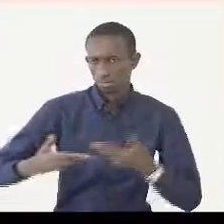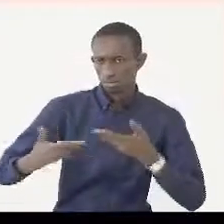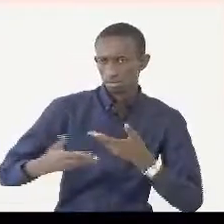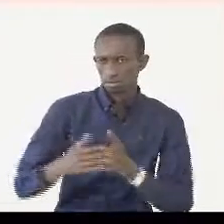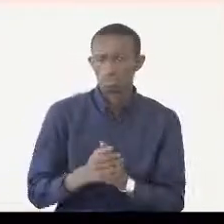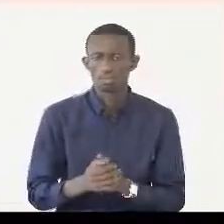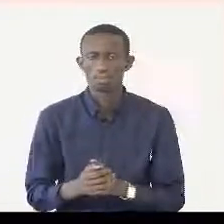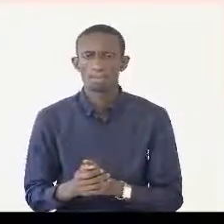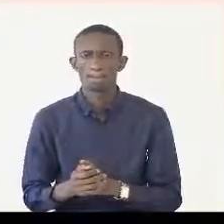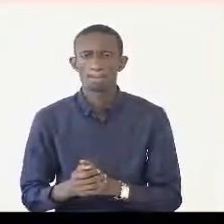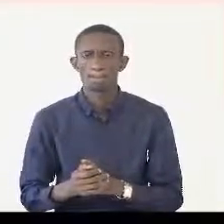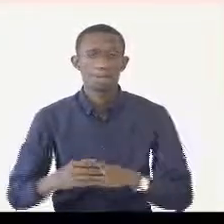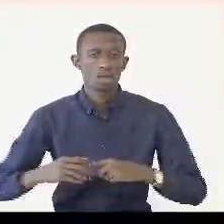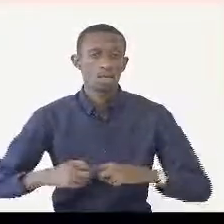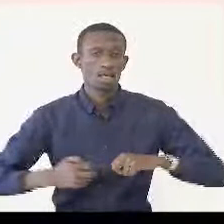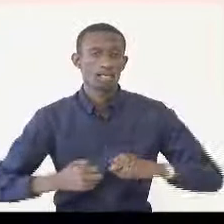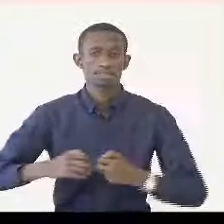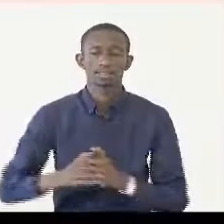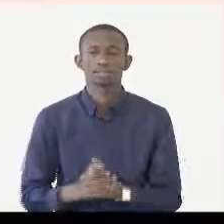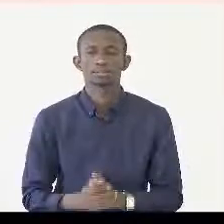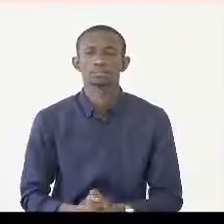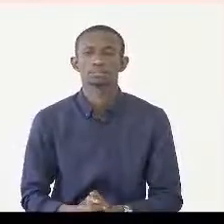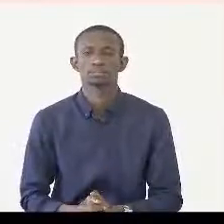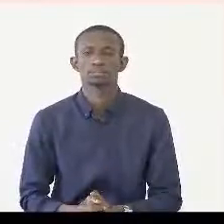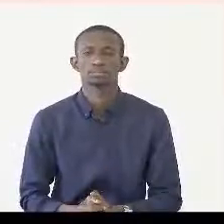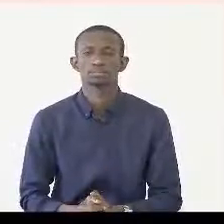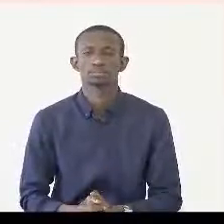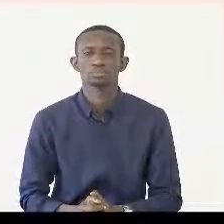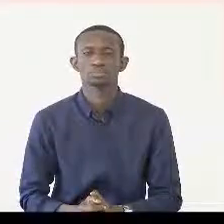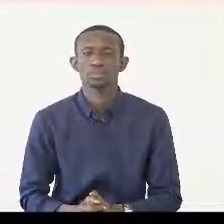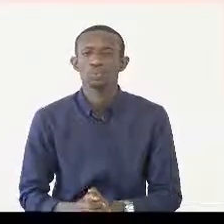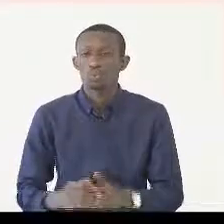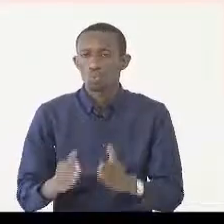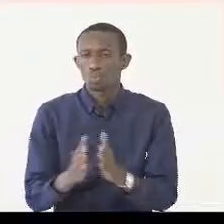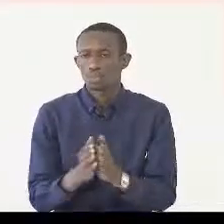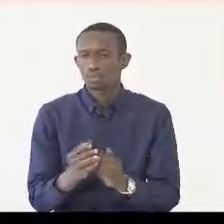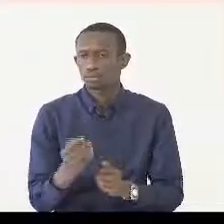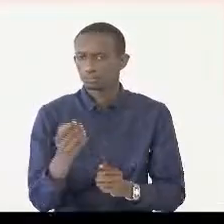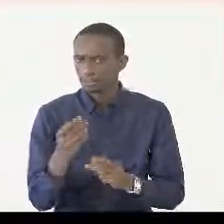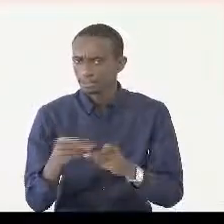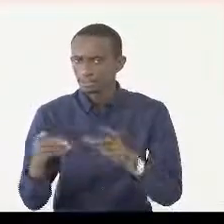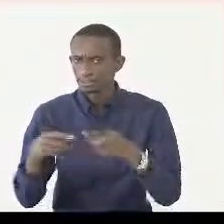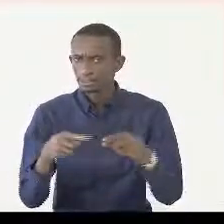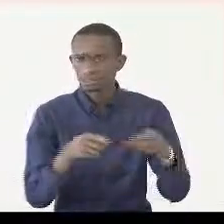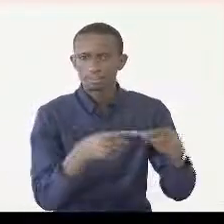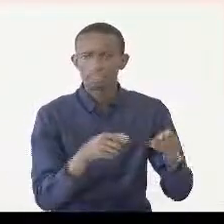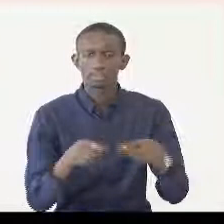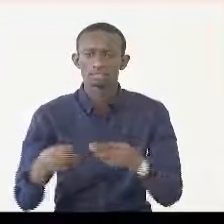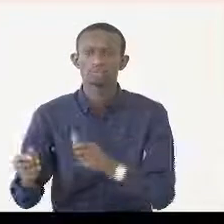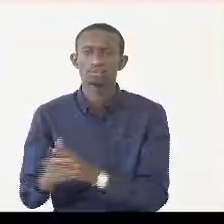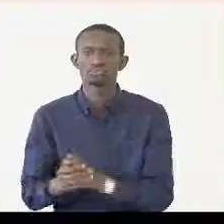collisions of two objects with the different masses, with the different mass. We have a mass 1 and a mass